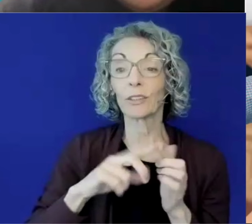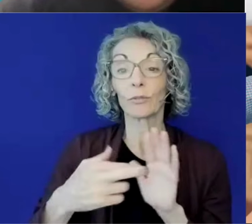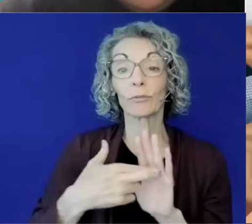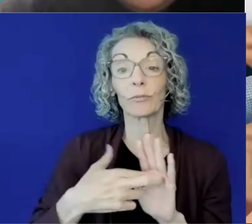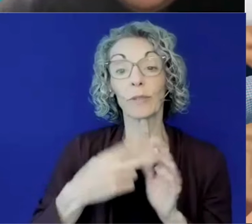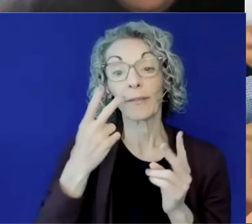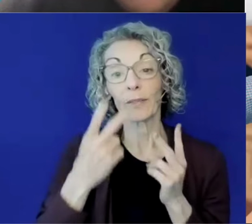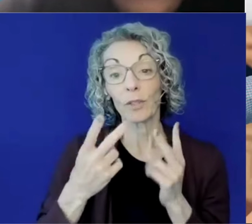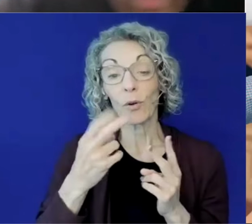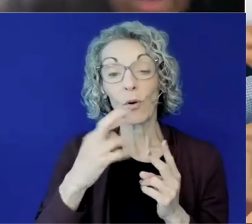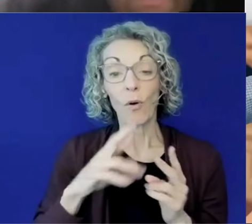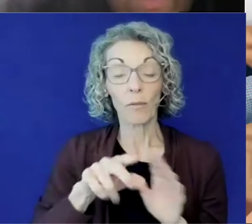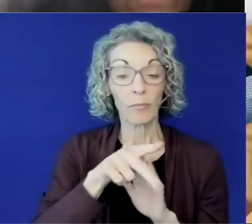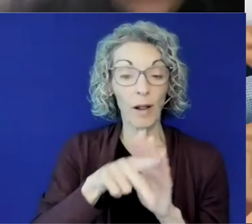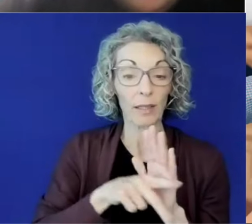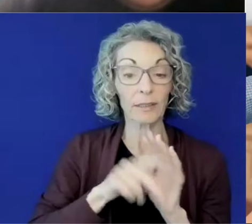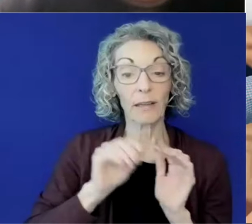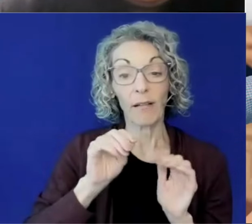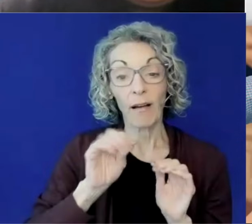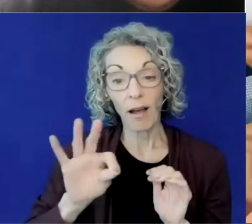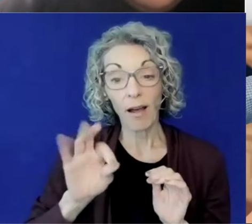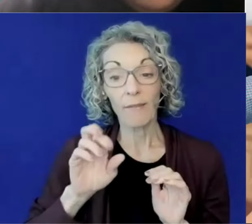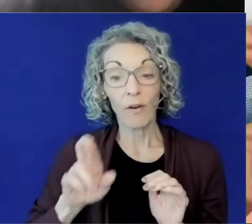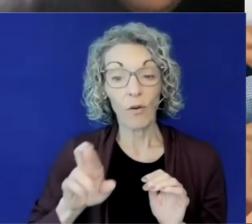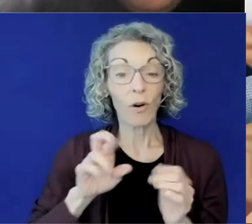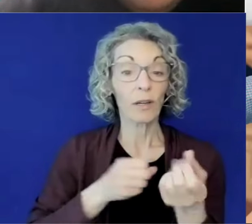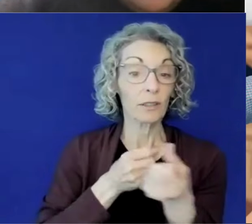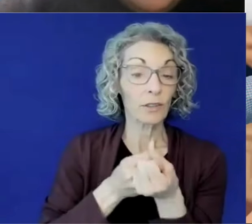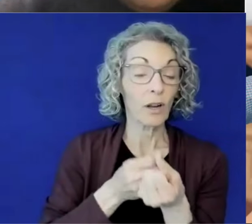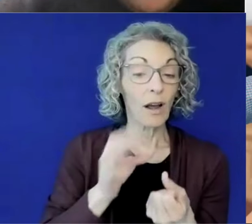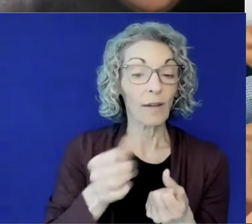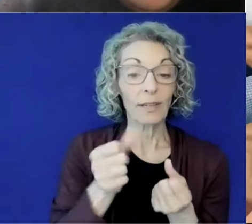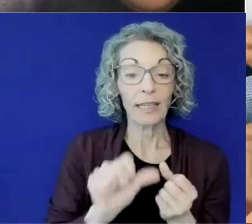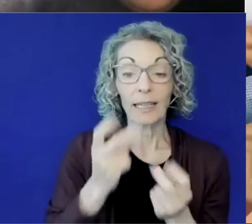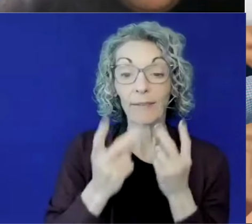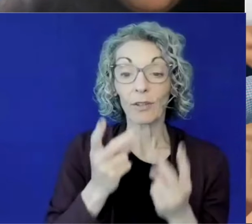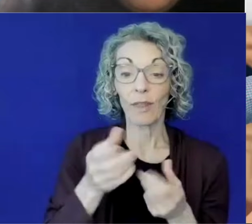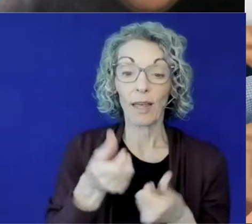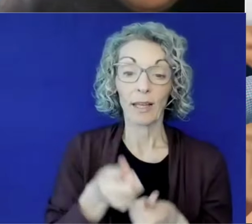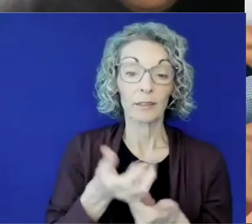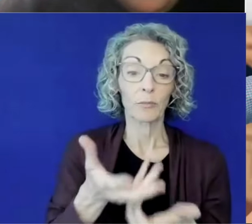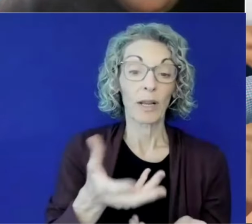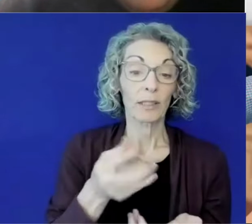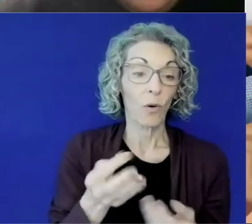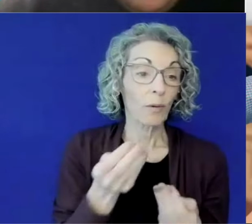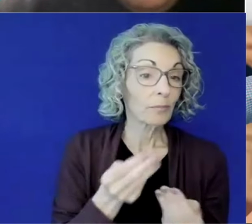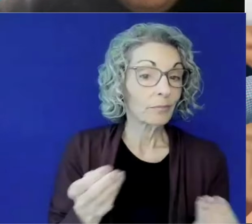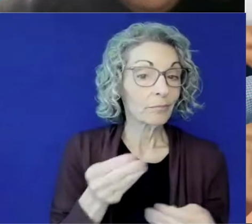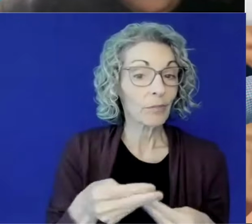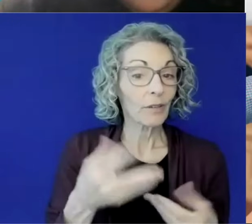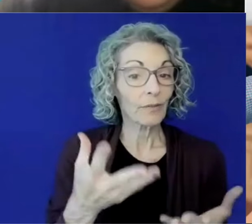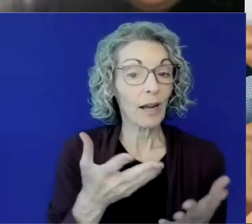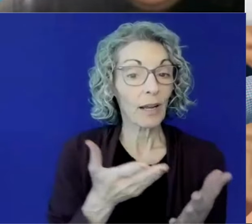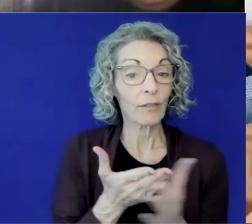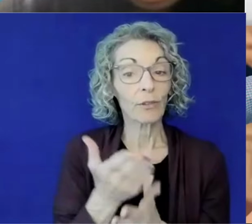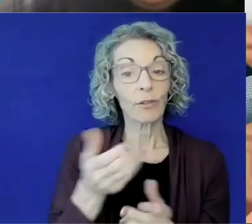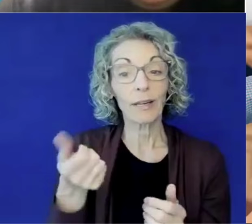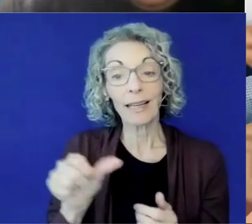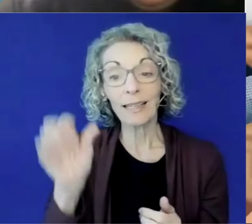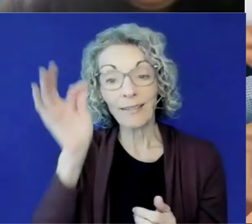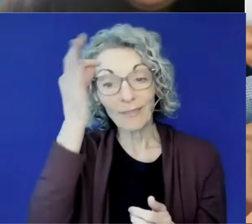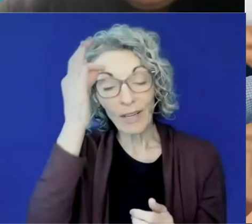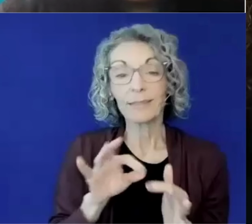or policy of or be an endorsement of any views expressed or materials provided by any federal